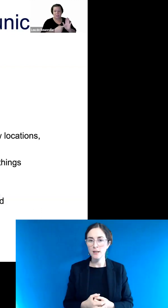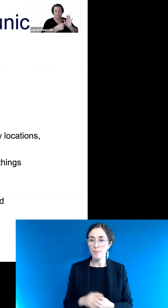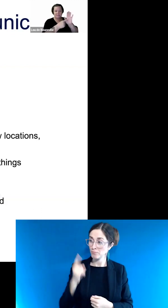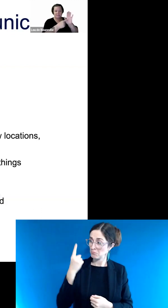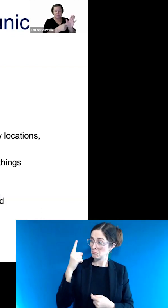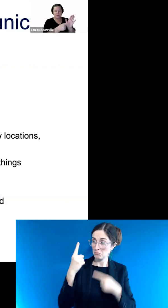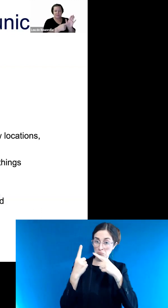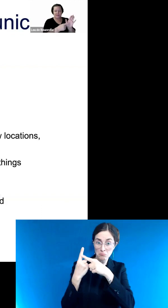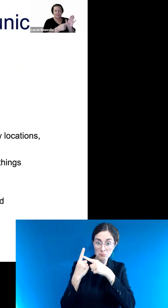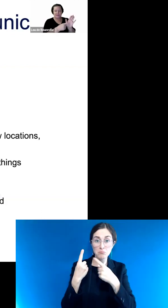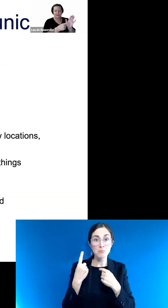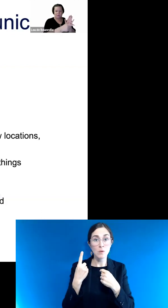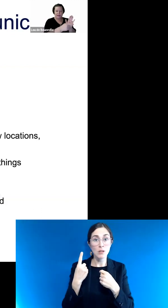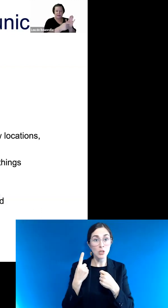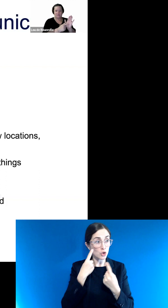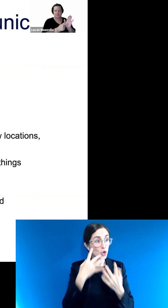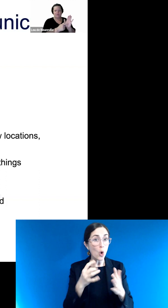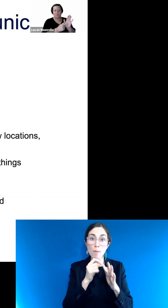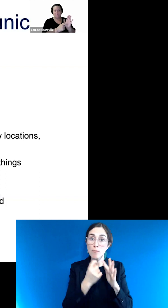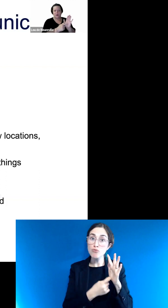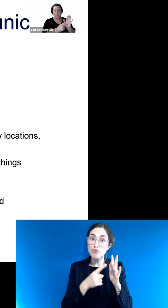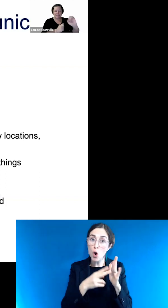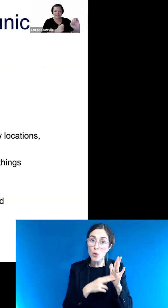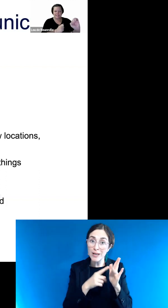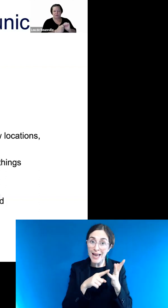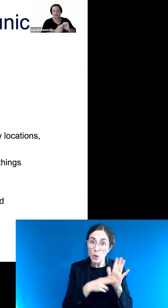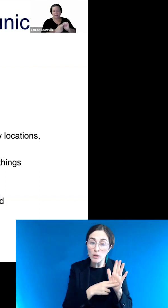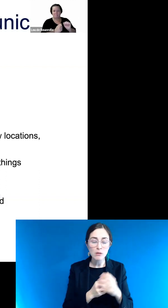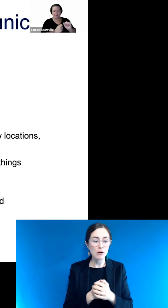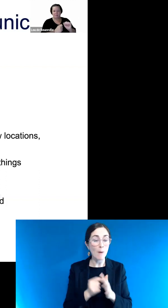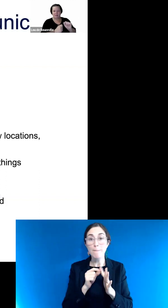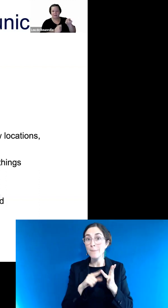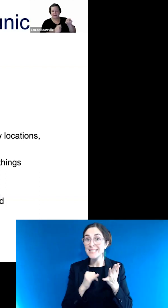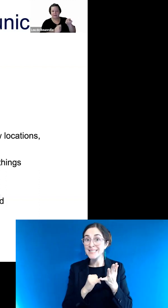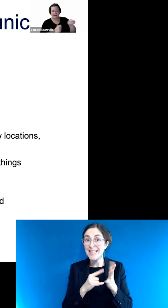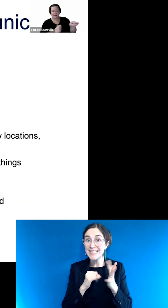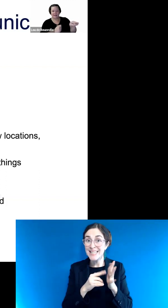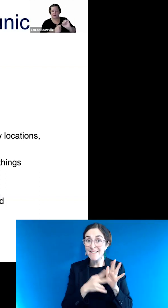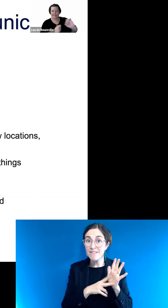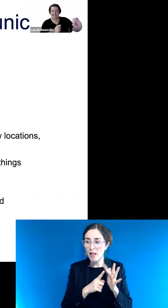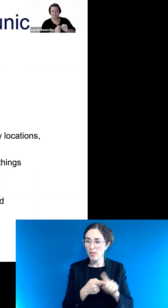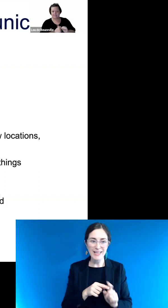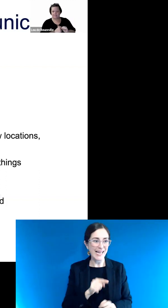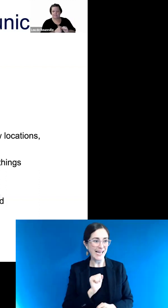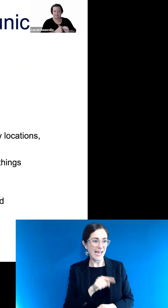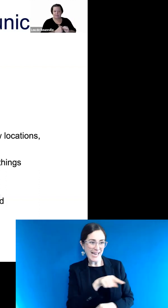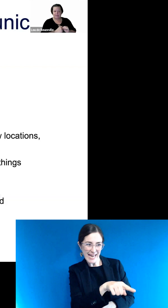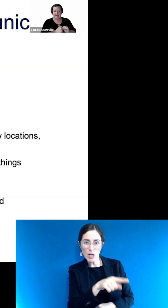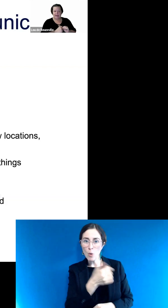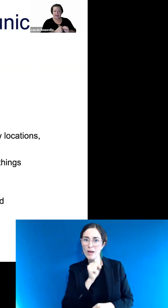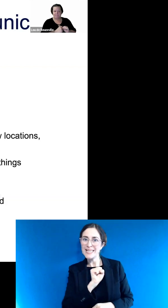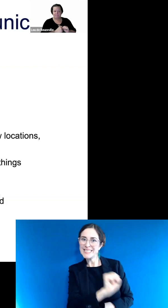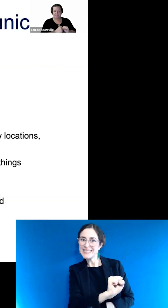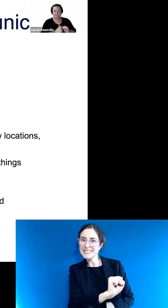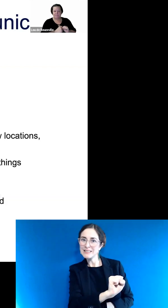your handshake can say whether it's a pronoun or a possessive pronoun like he or his.